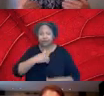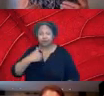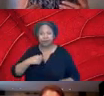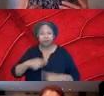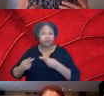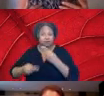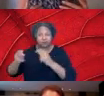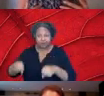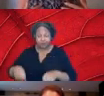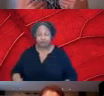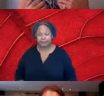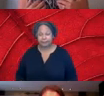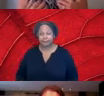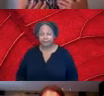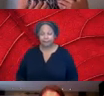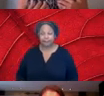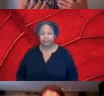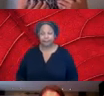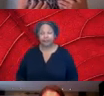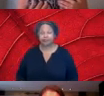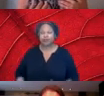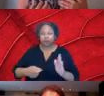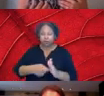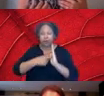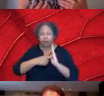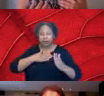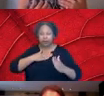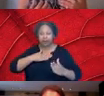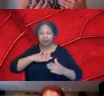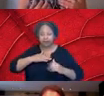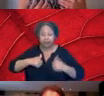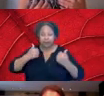Do I have to have a, you know, an M postal code?